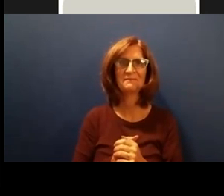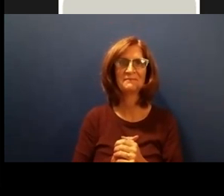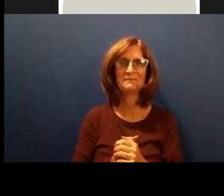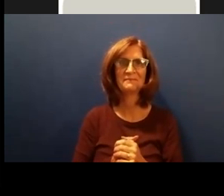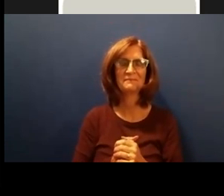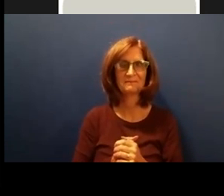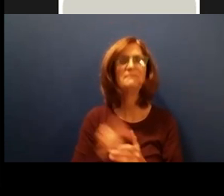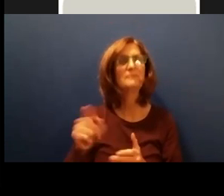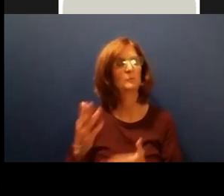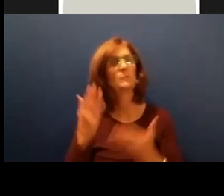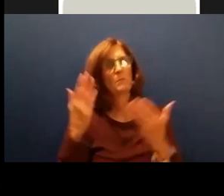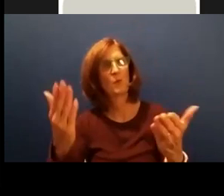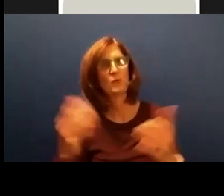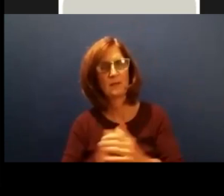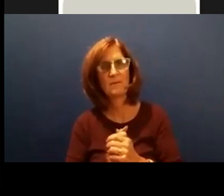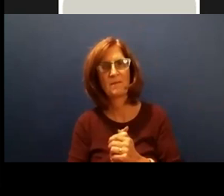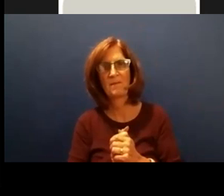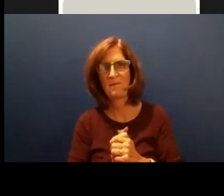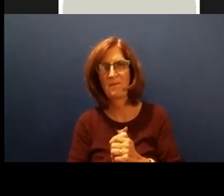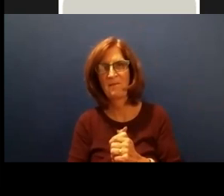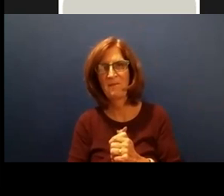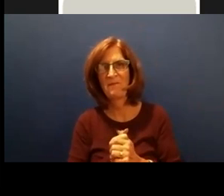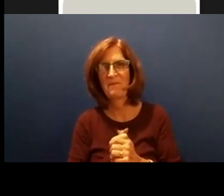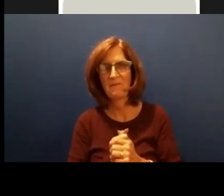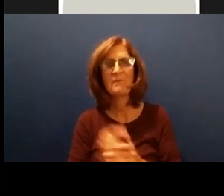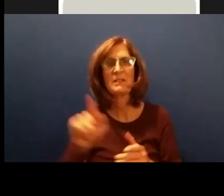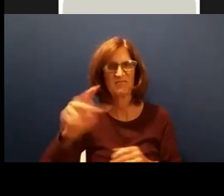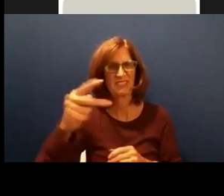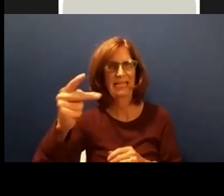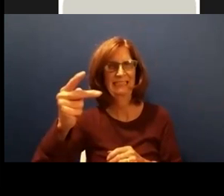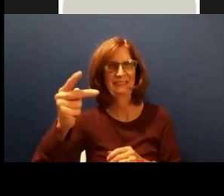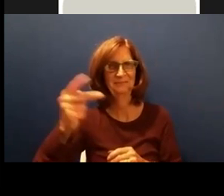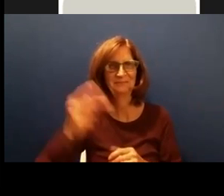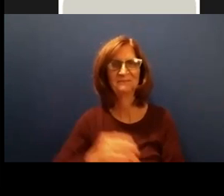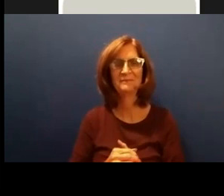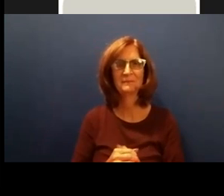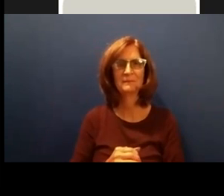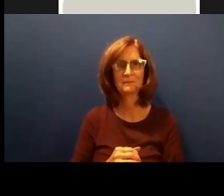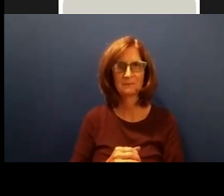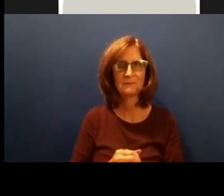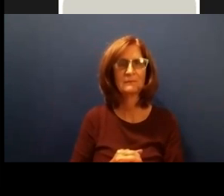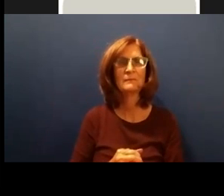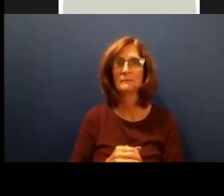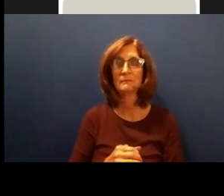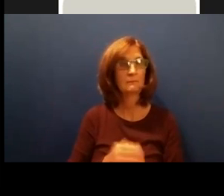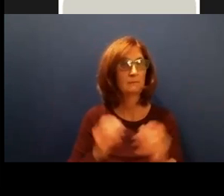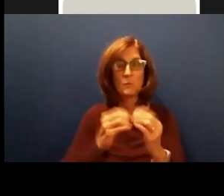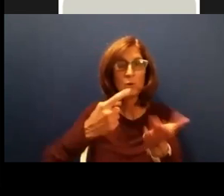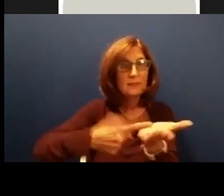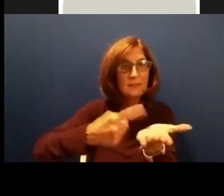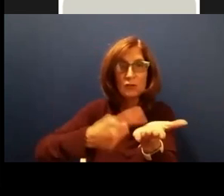So moved. I got a sticky mute button, sorry. Second. Motion and second. Any further